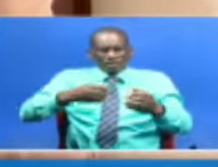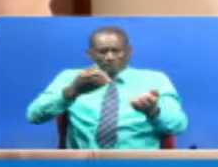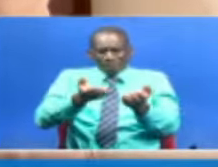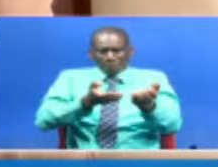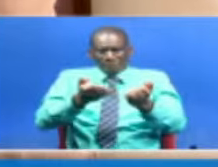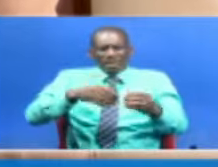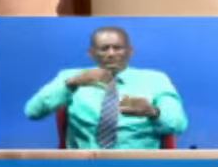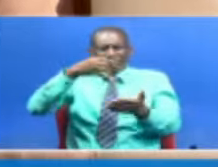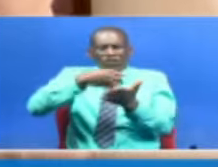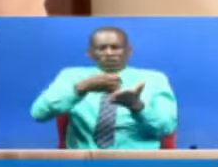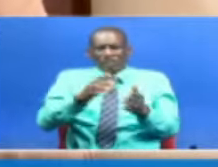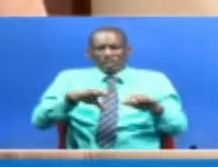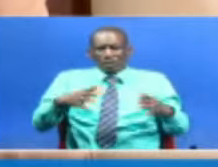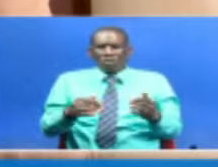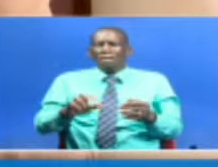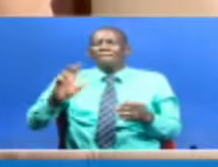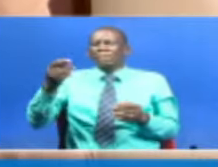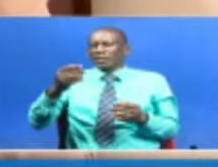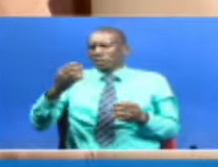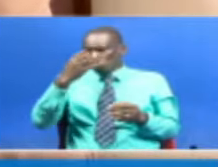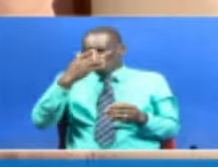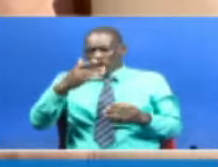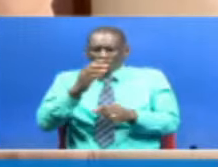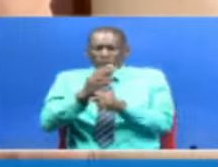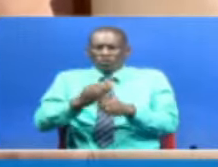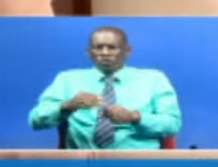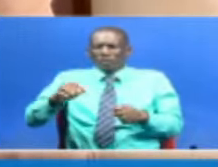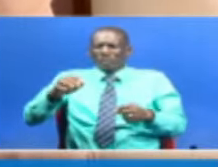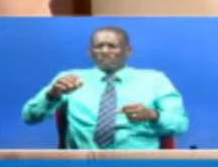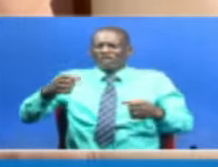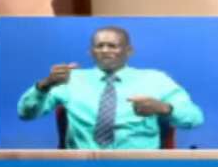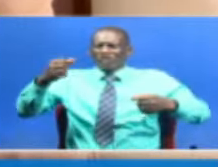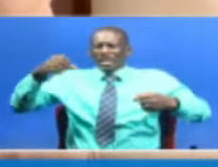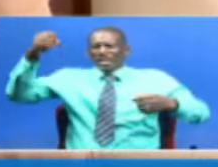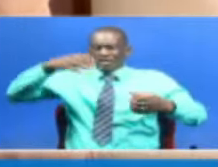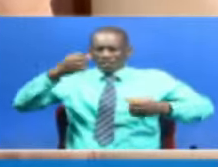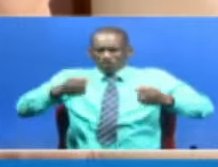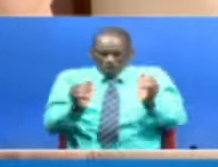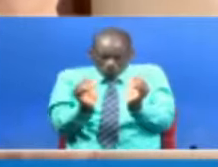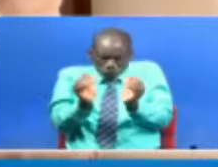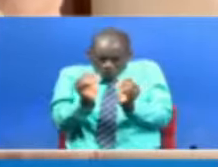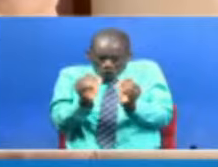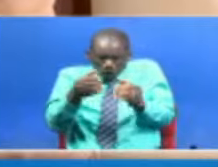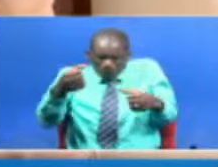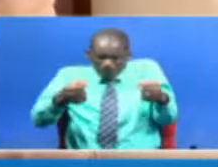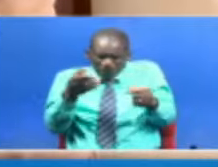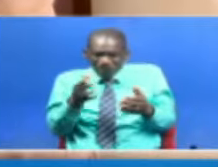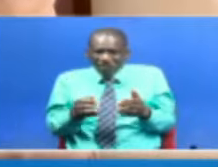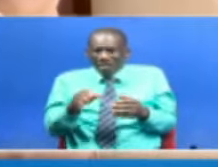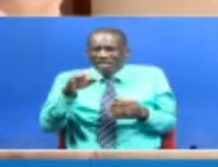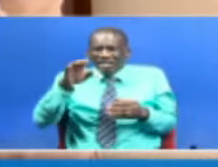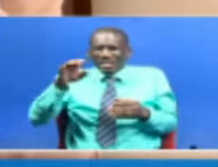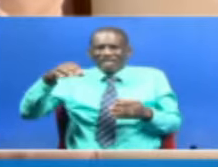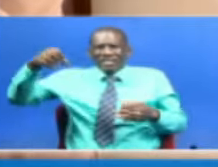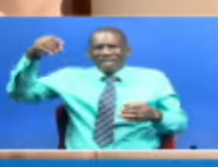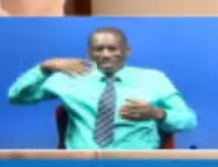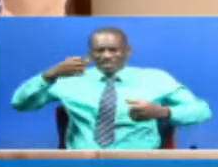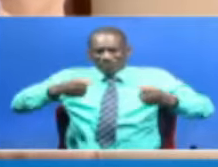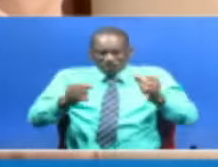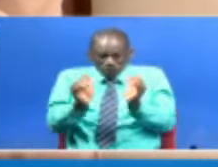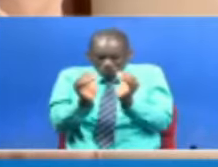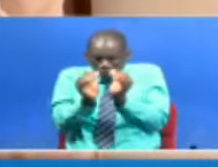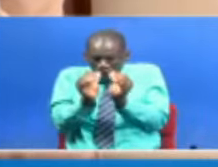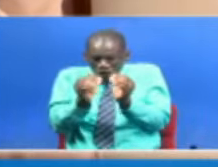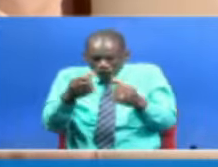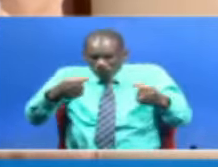in this space? You've seen the president has been moving around with an e-vehicle, a very small kadudu e-vehicle. In terms